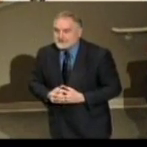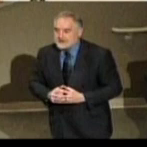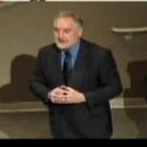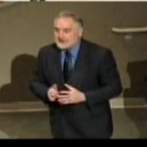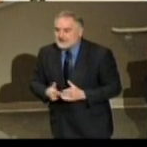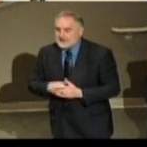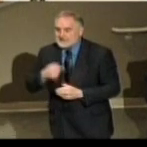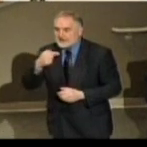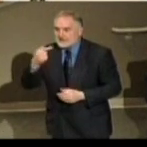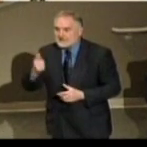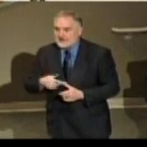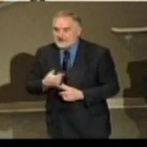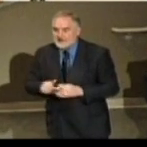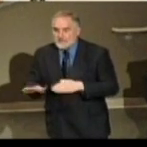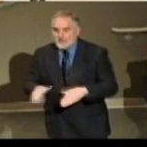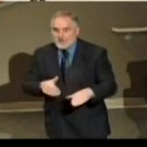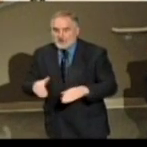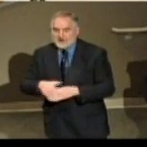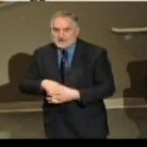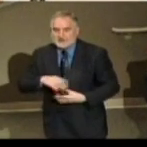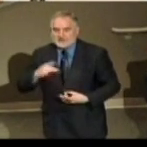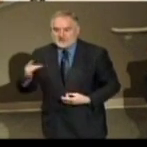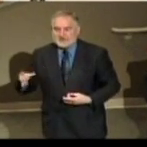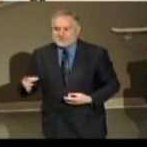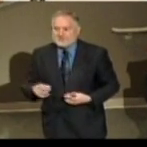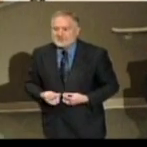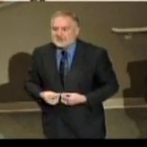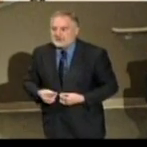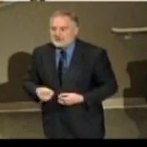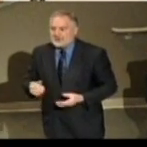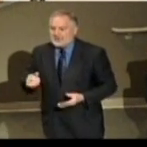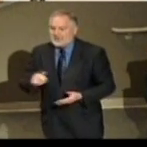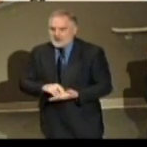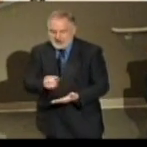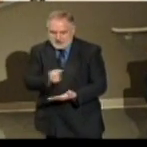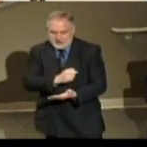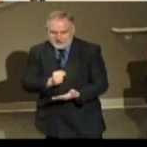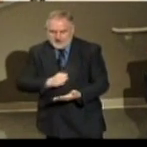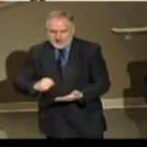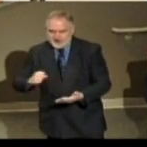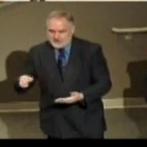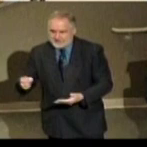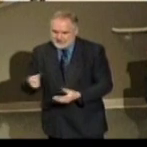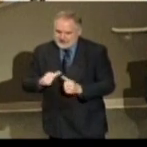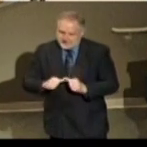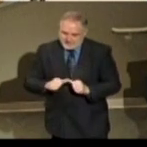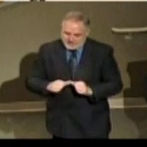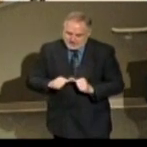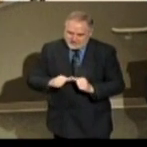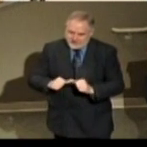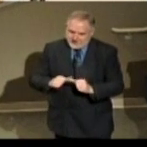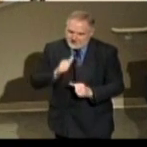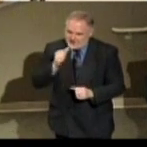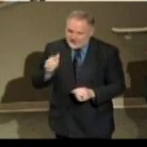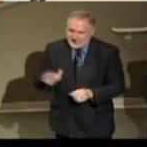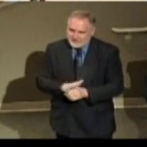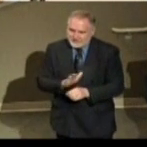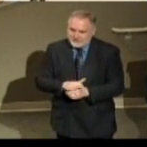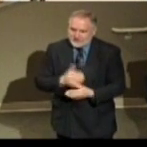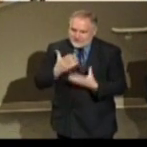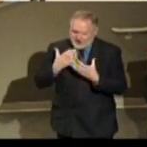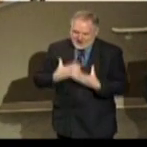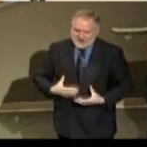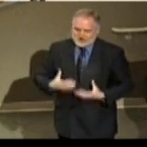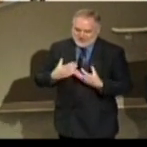this I say then, walk in the Spirit, again written in the continuum, and you shall not fulfill the lust of the